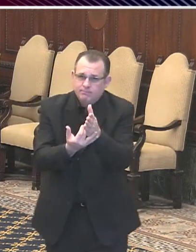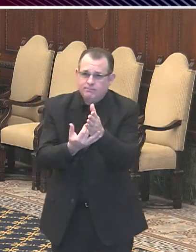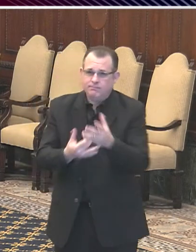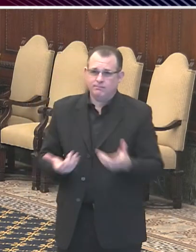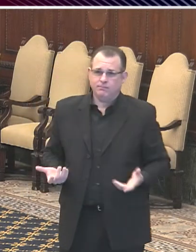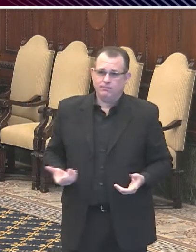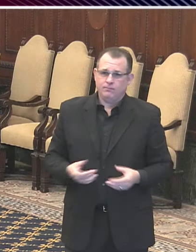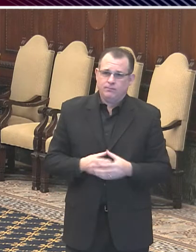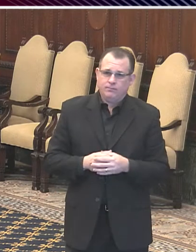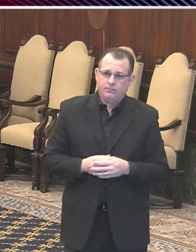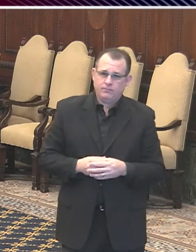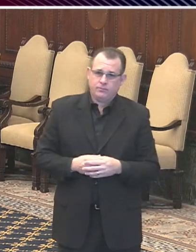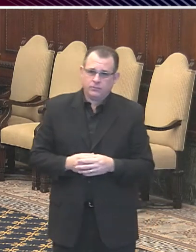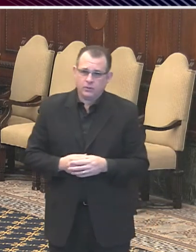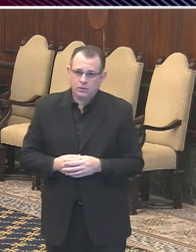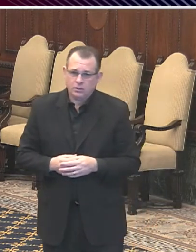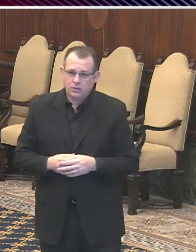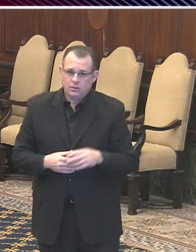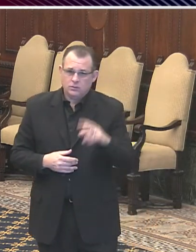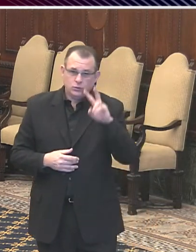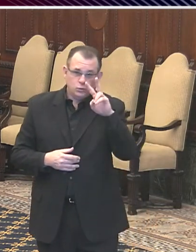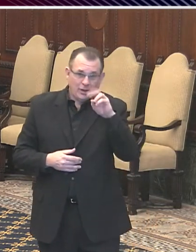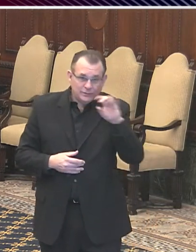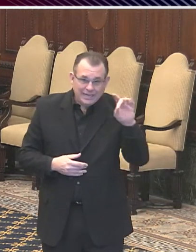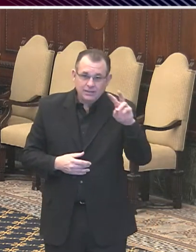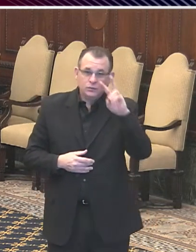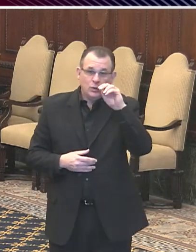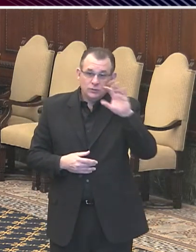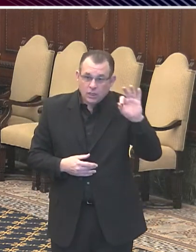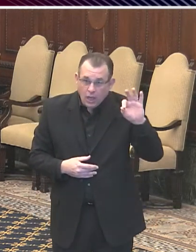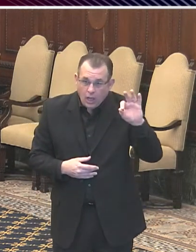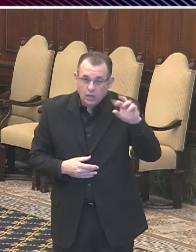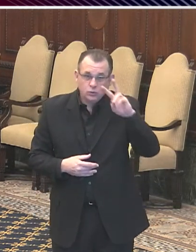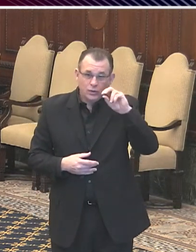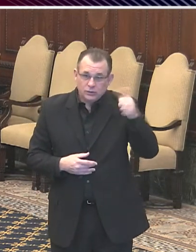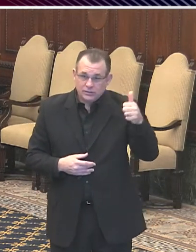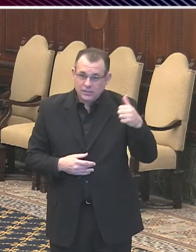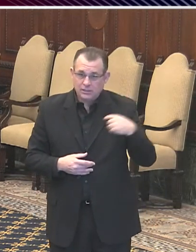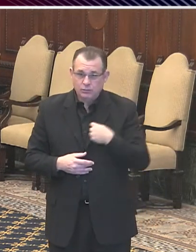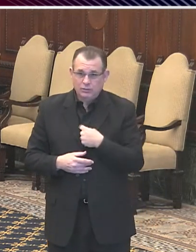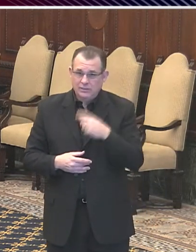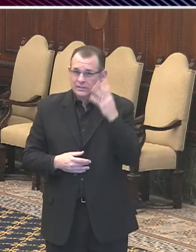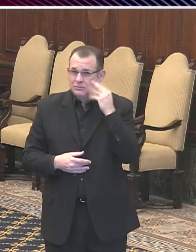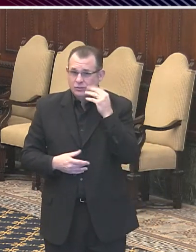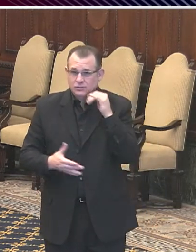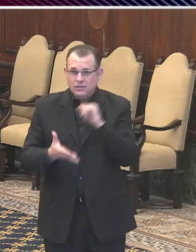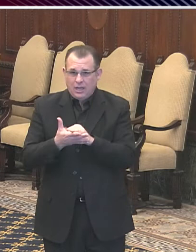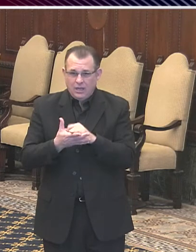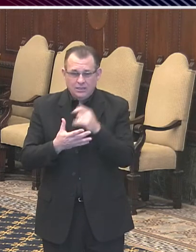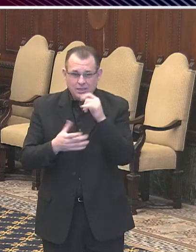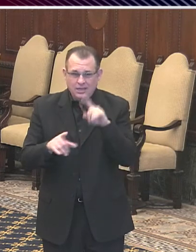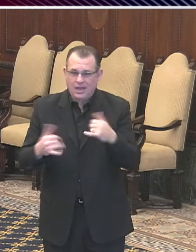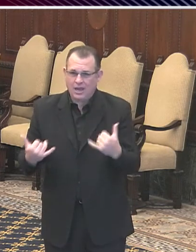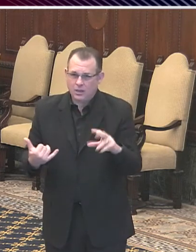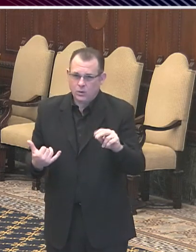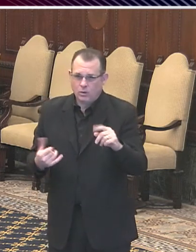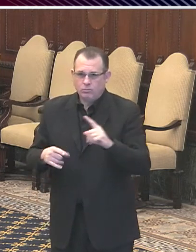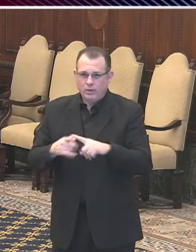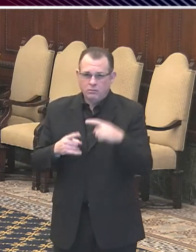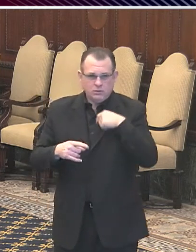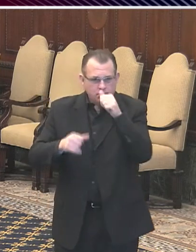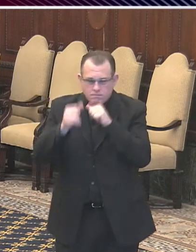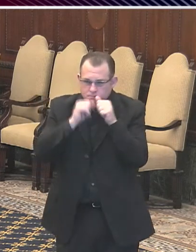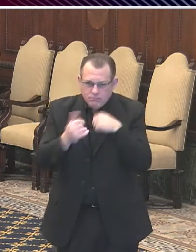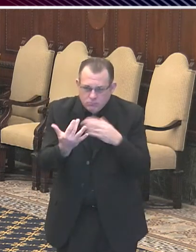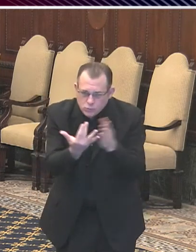2008, 9, and 10, we went through it, not to this degree, and we came out the other end. And I'm sure back in the Depression, there was